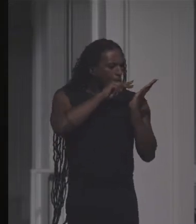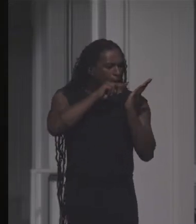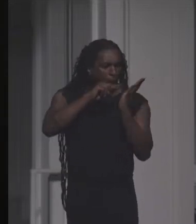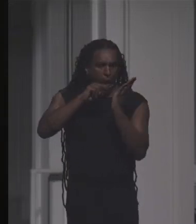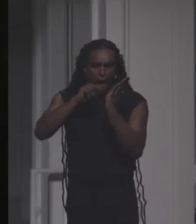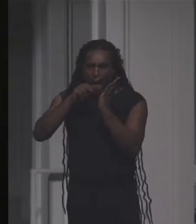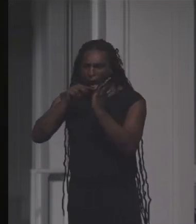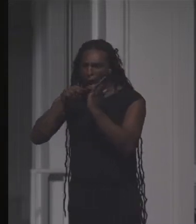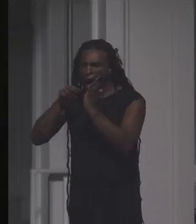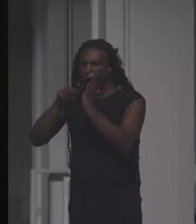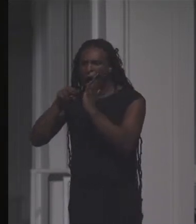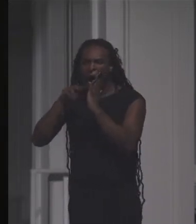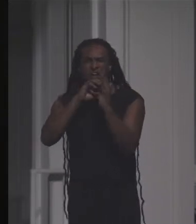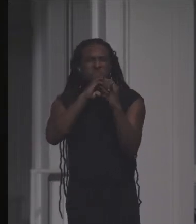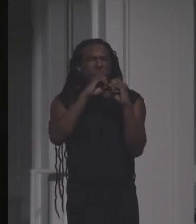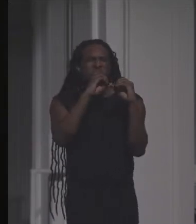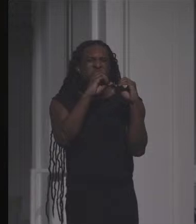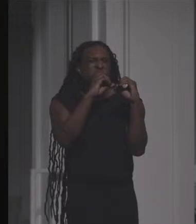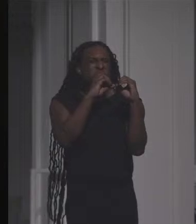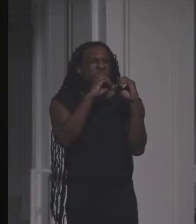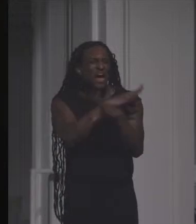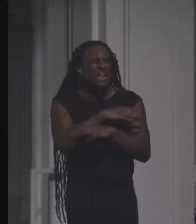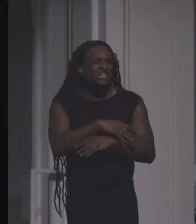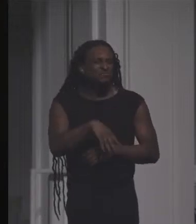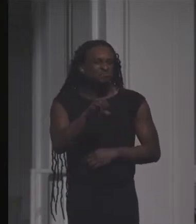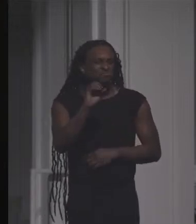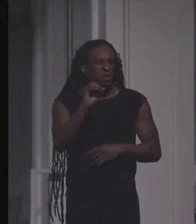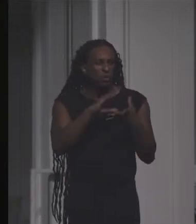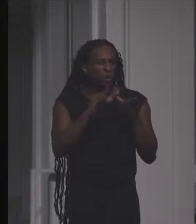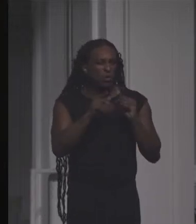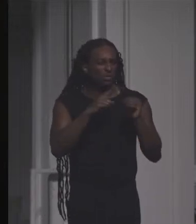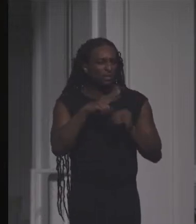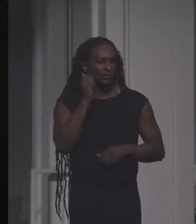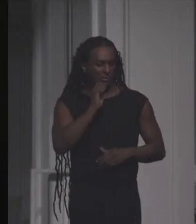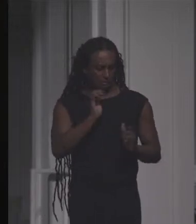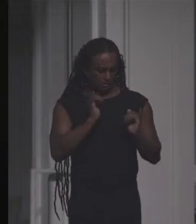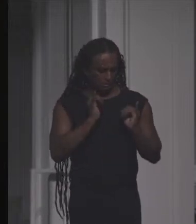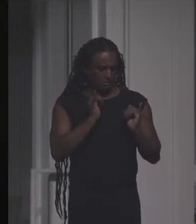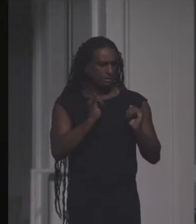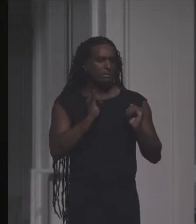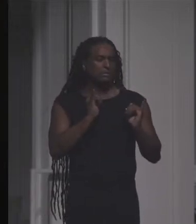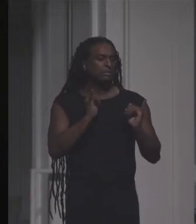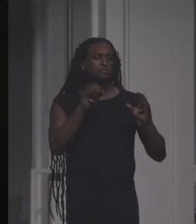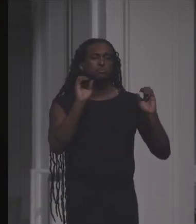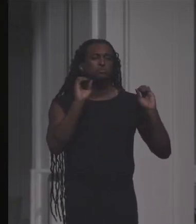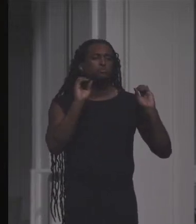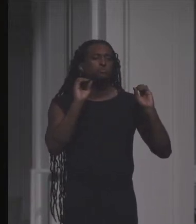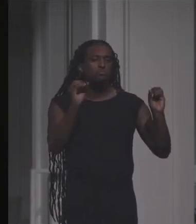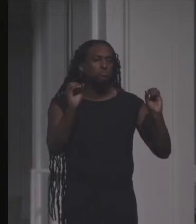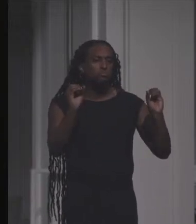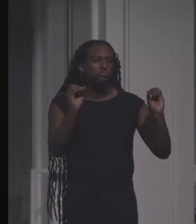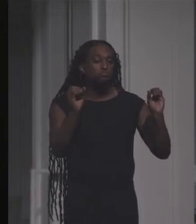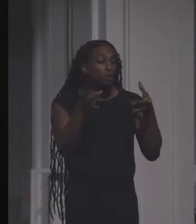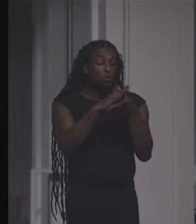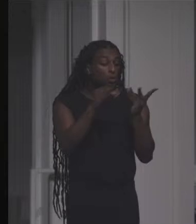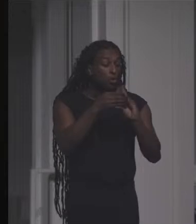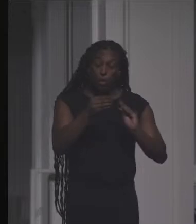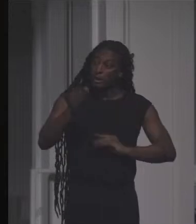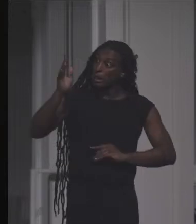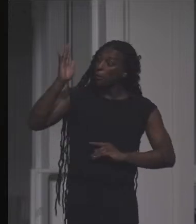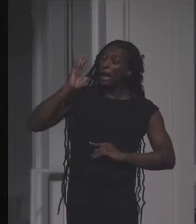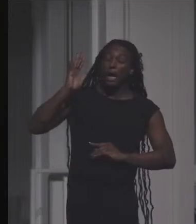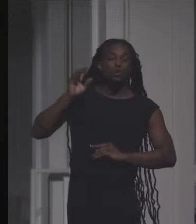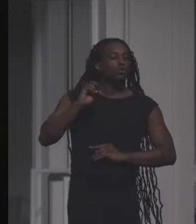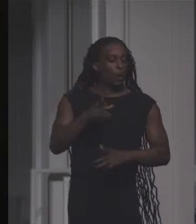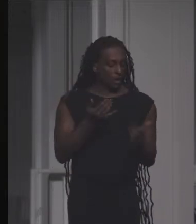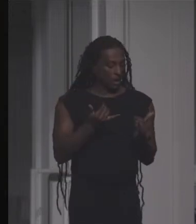a single story about girls like me. Not in stories of the past or the here and